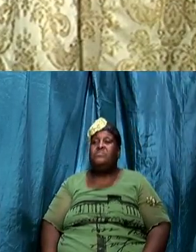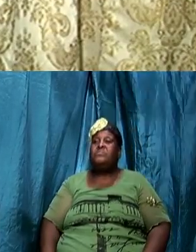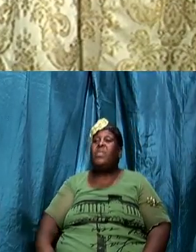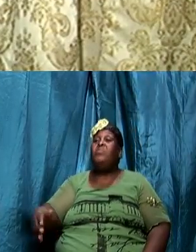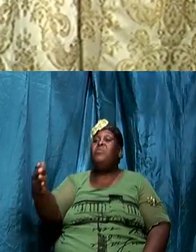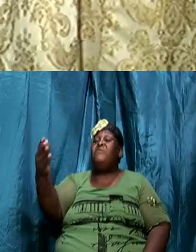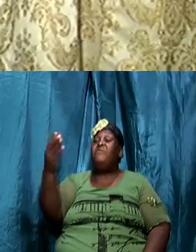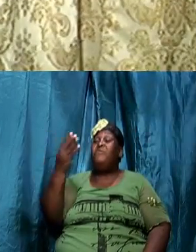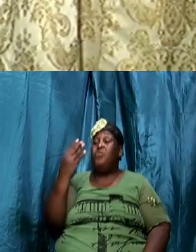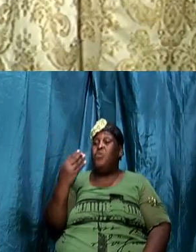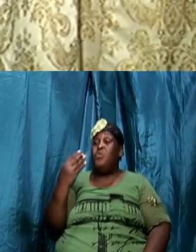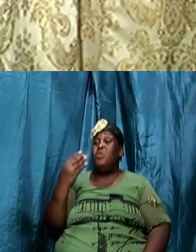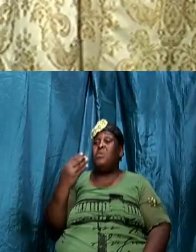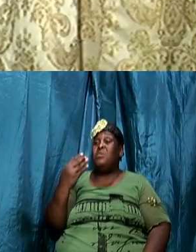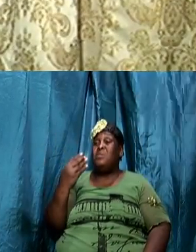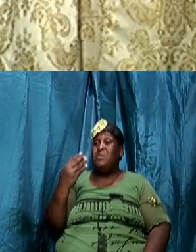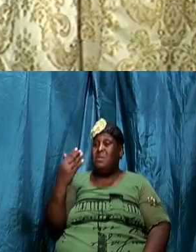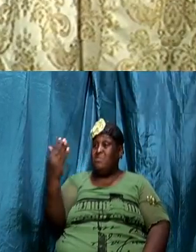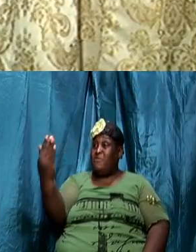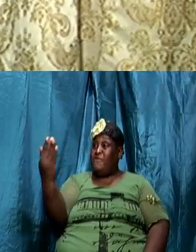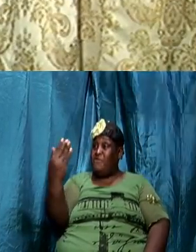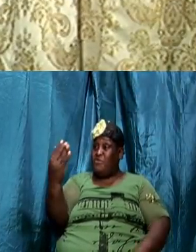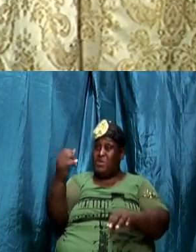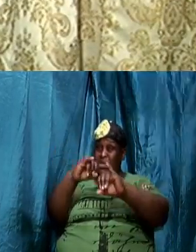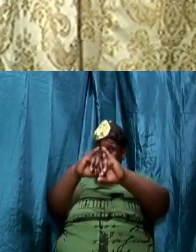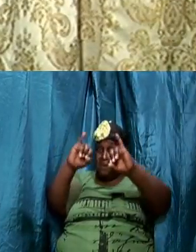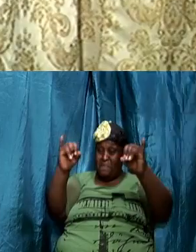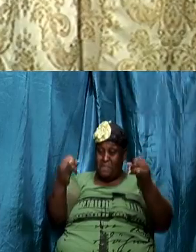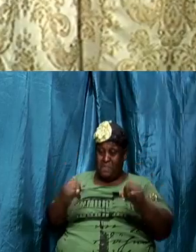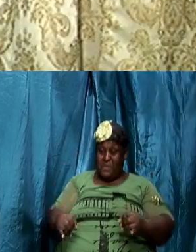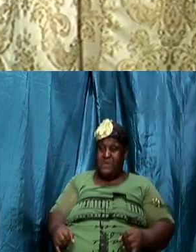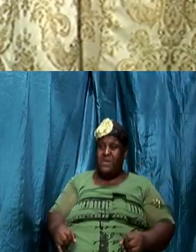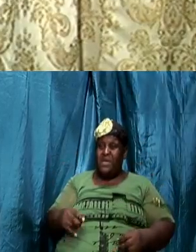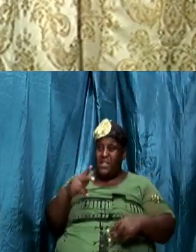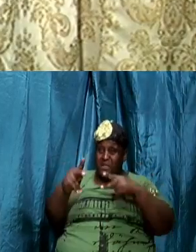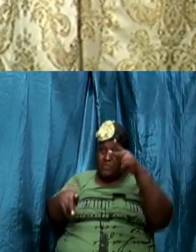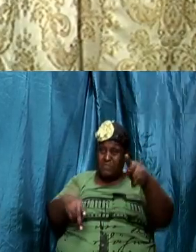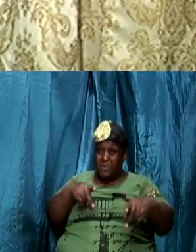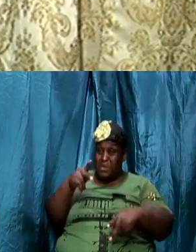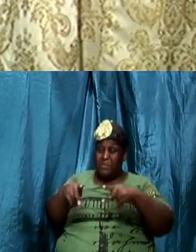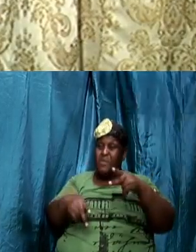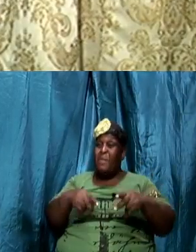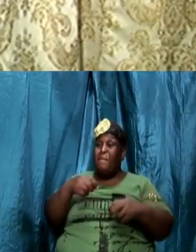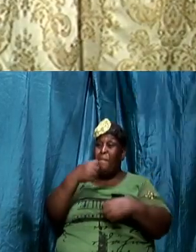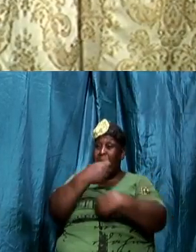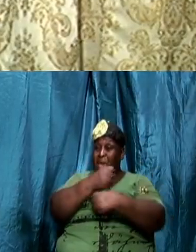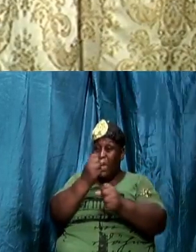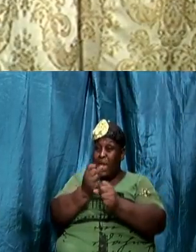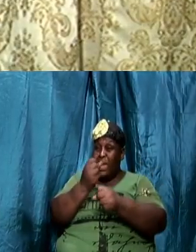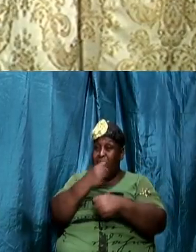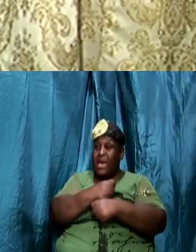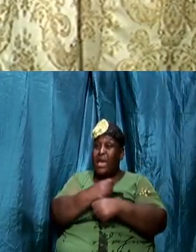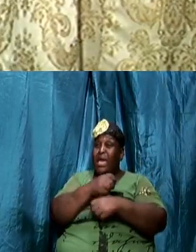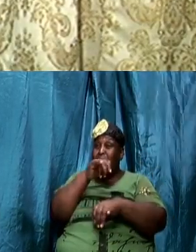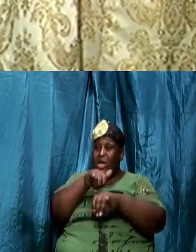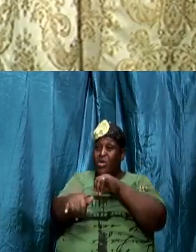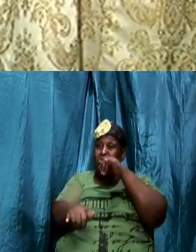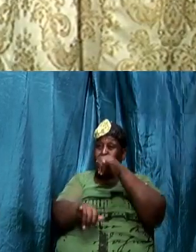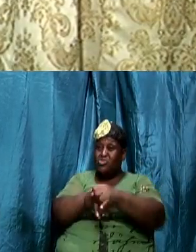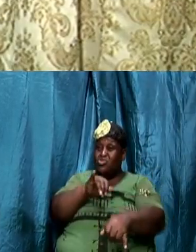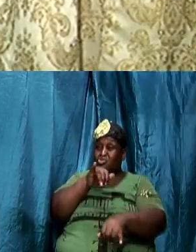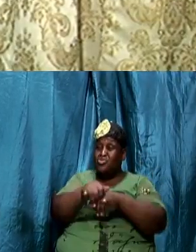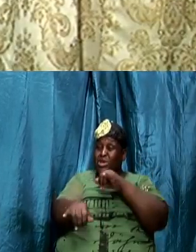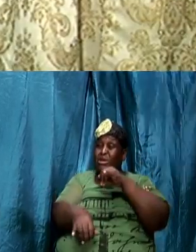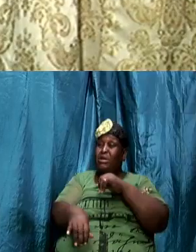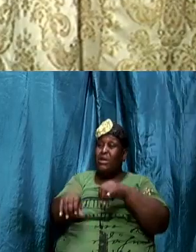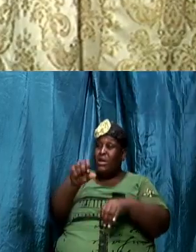Before the image that they made and convinced Aaron, the man of God, said nothing do